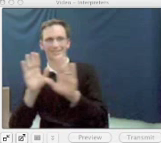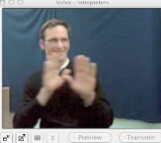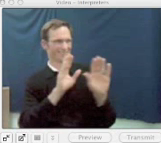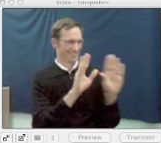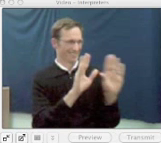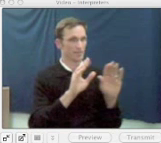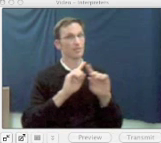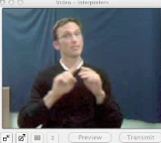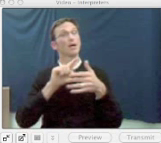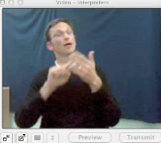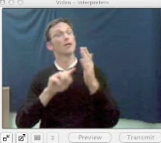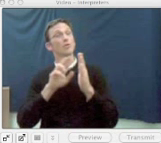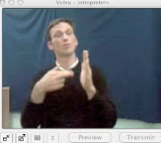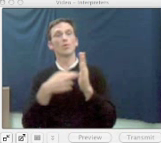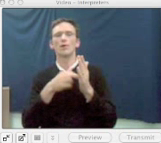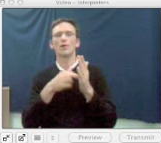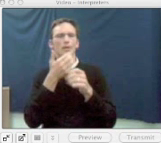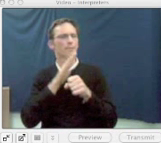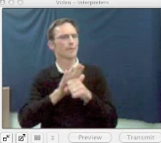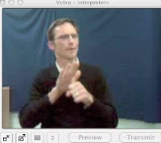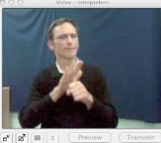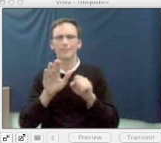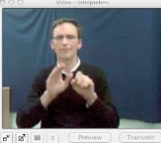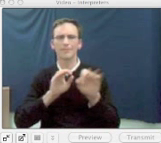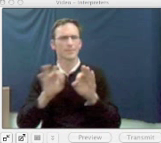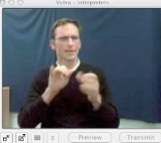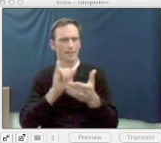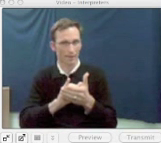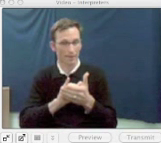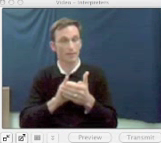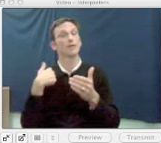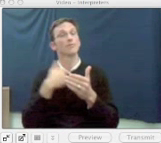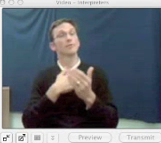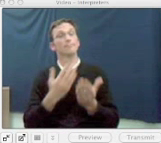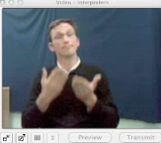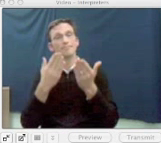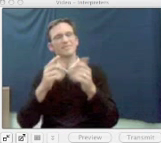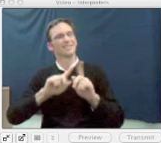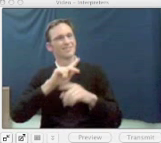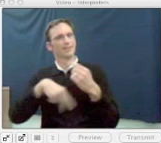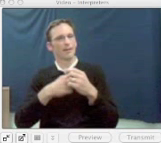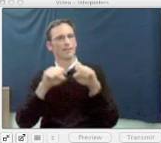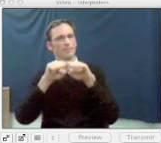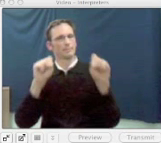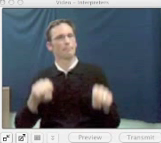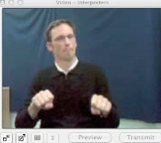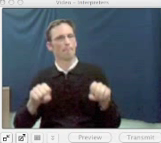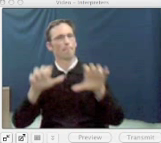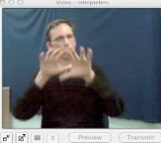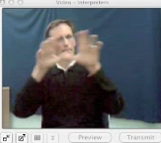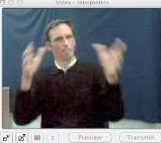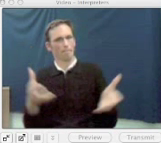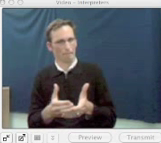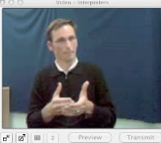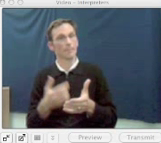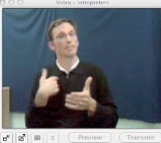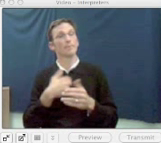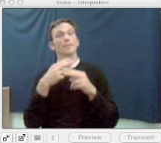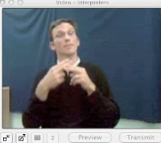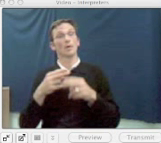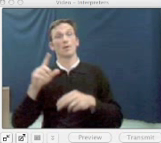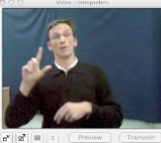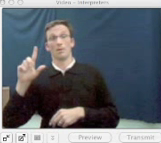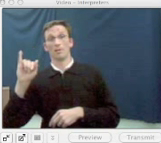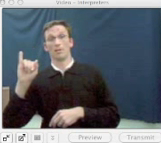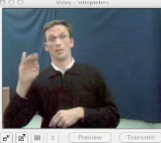that. Instead, we have suggested this other construct of what we call the liberal to conservative spectrum